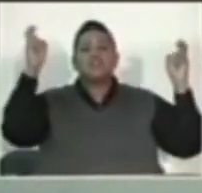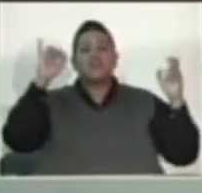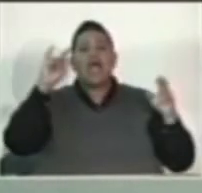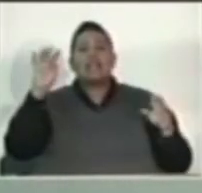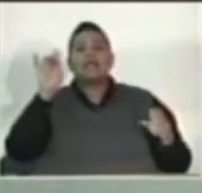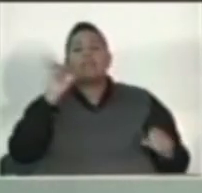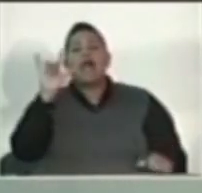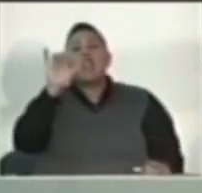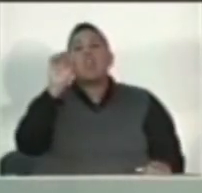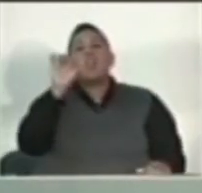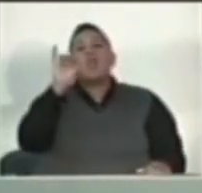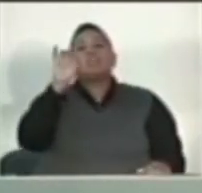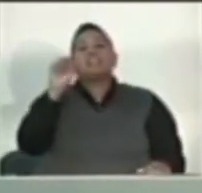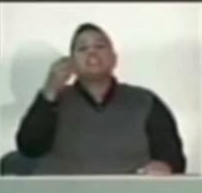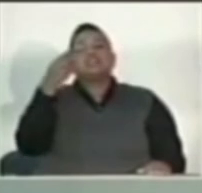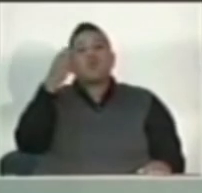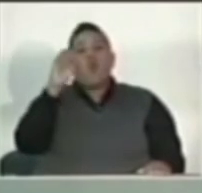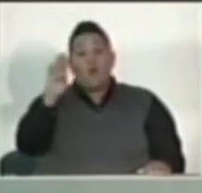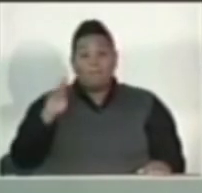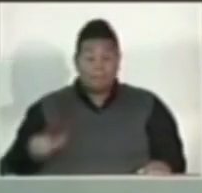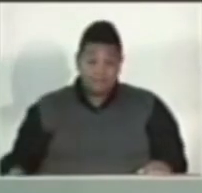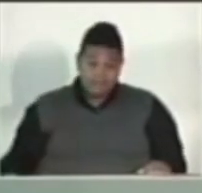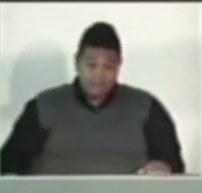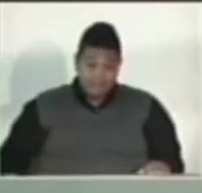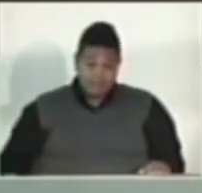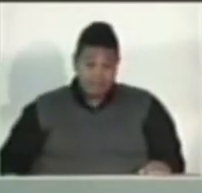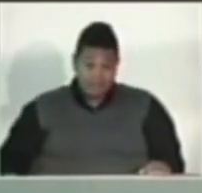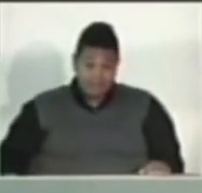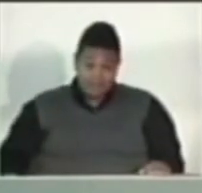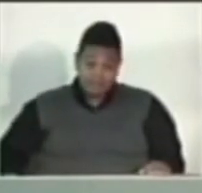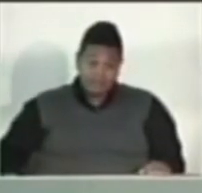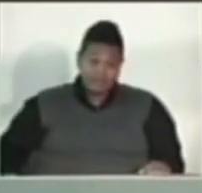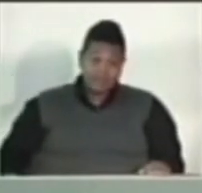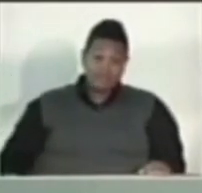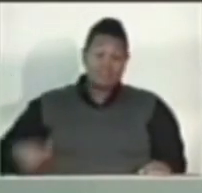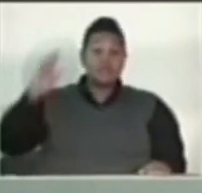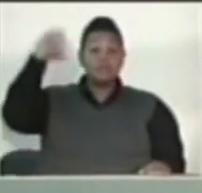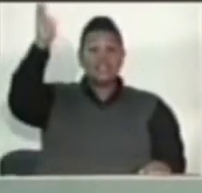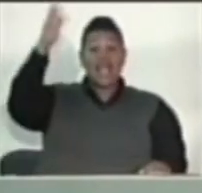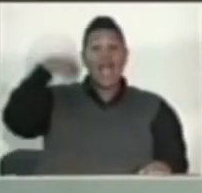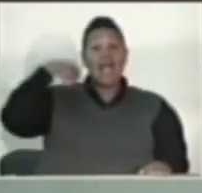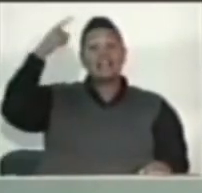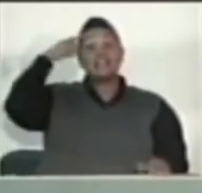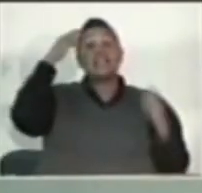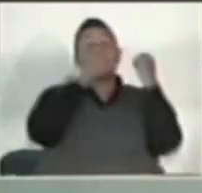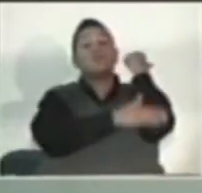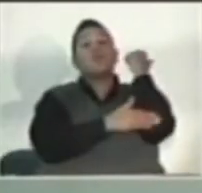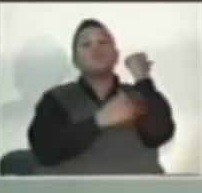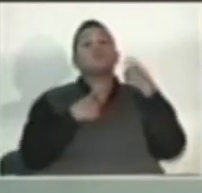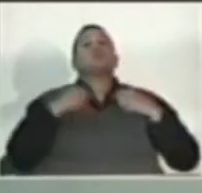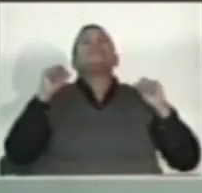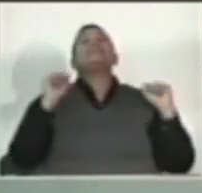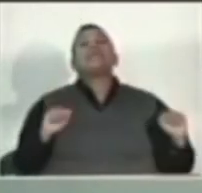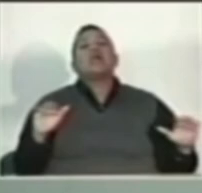hub. Mr. Speaker, I think that as a nation, we can do better than this.